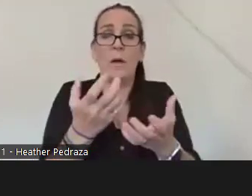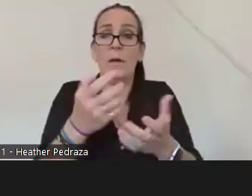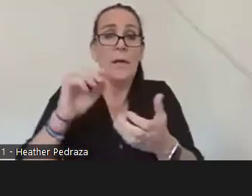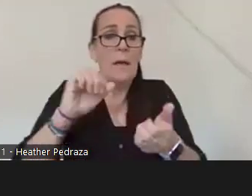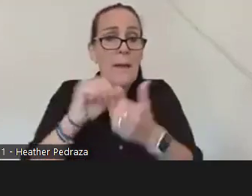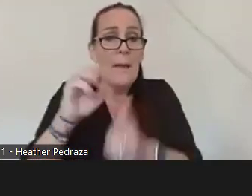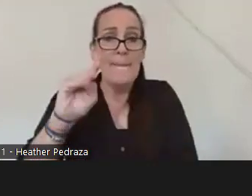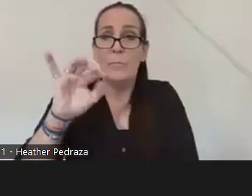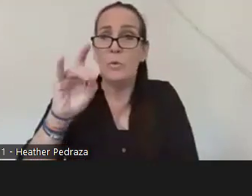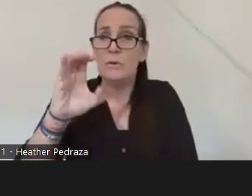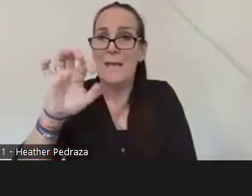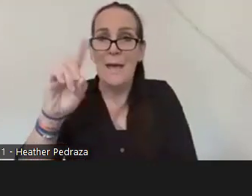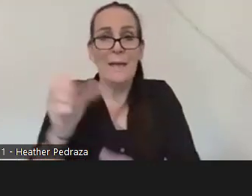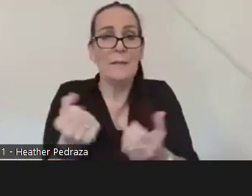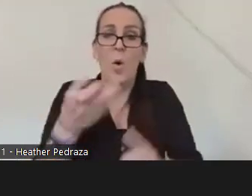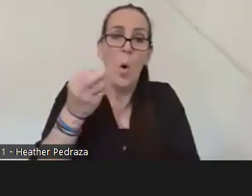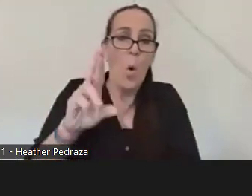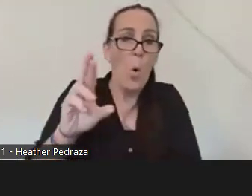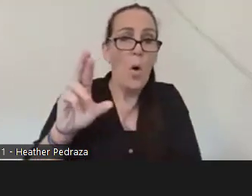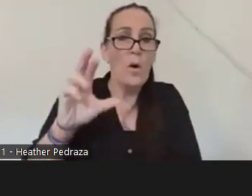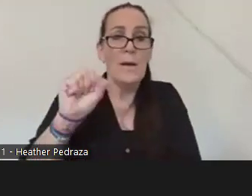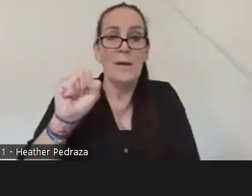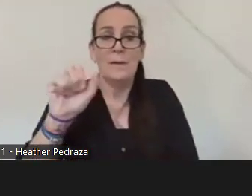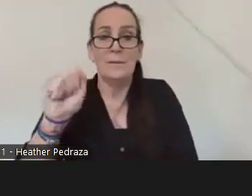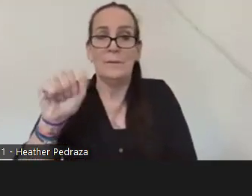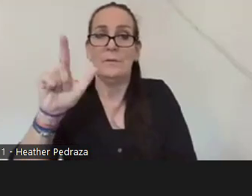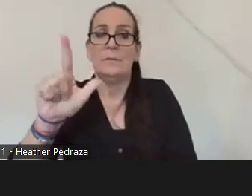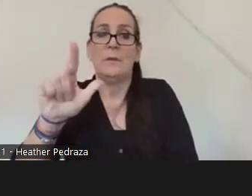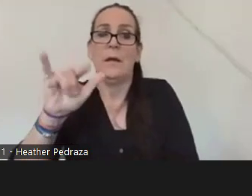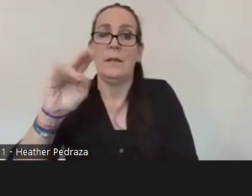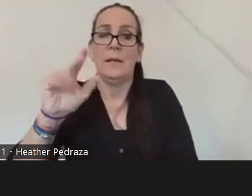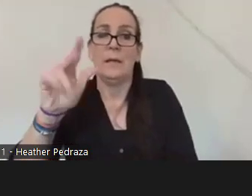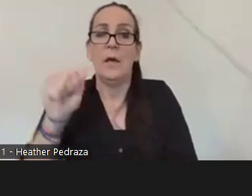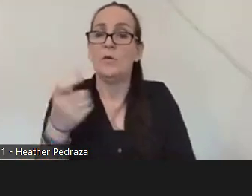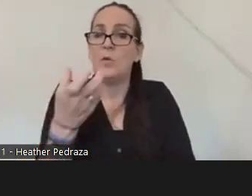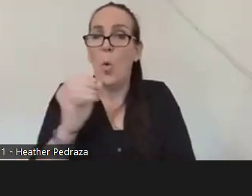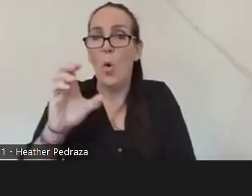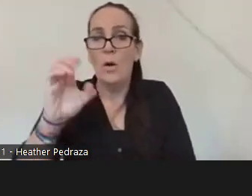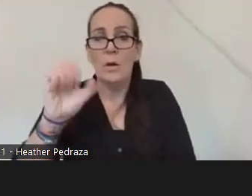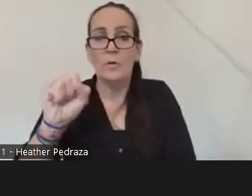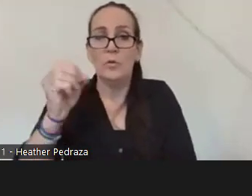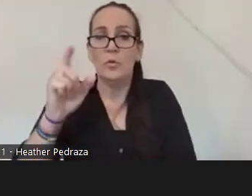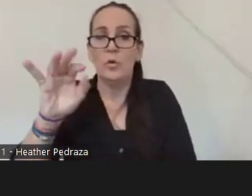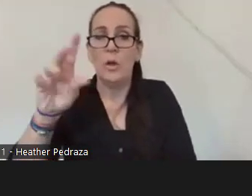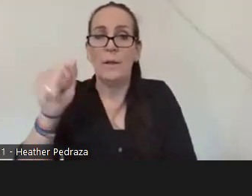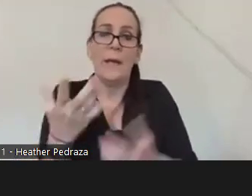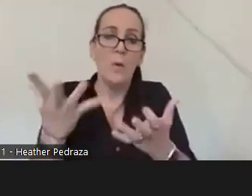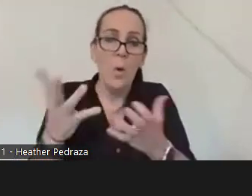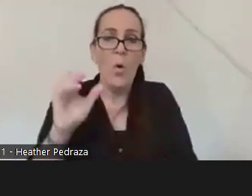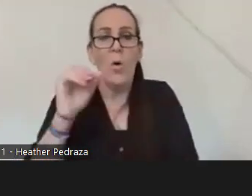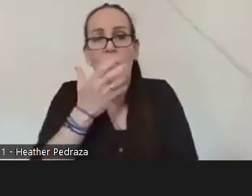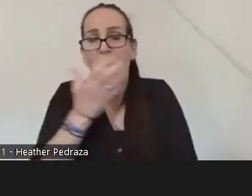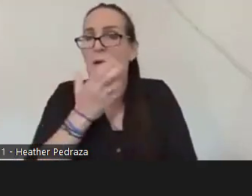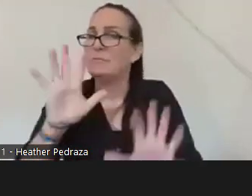somewhere, it would be way, way easier. But in Santa Cruz, it's just like you're bumping your head on the wall and just going, oh, I hit myself again. It